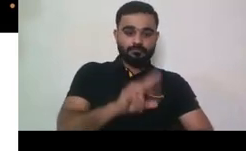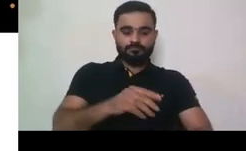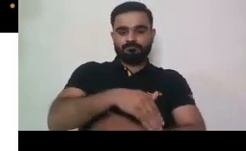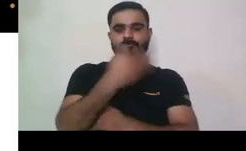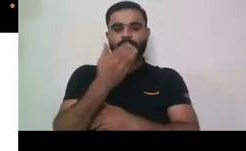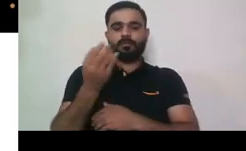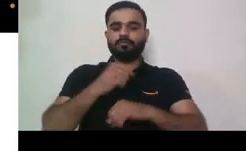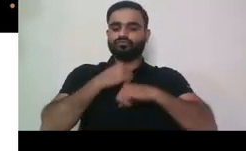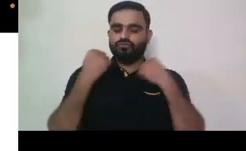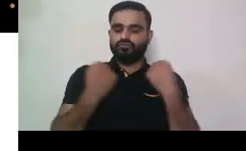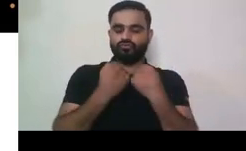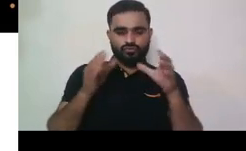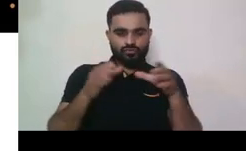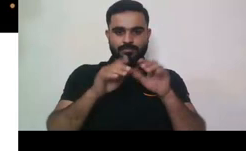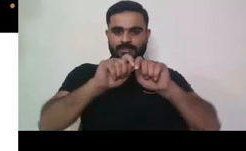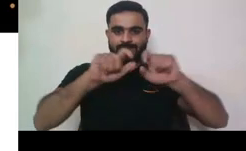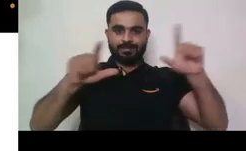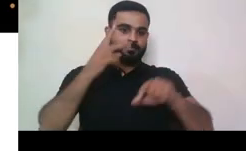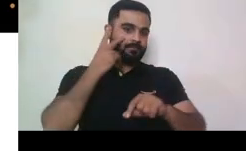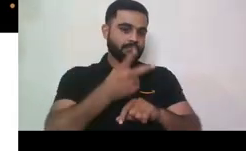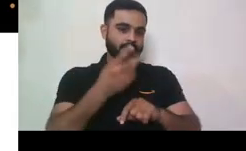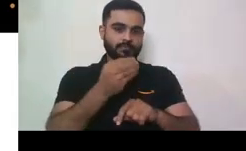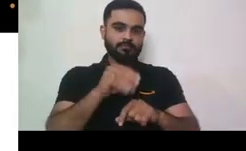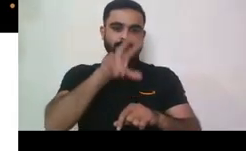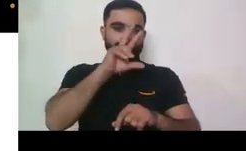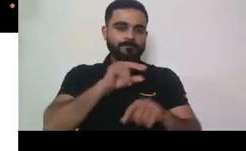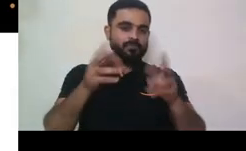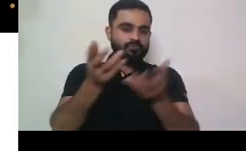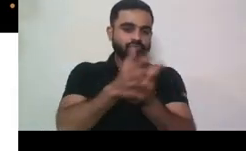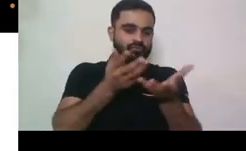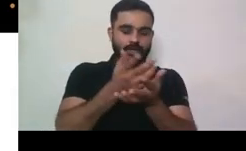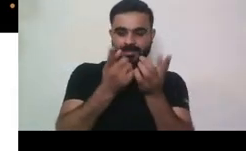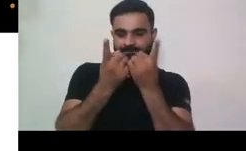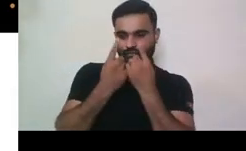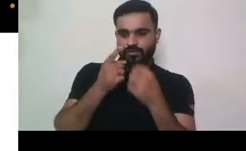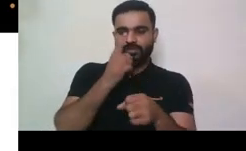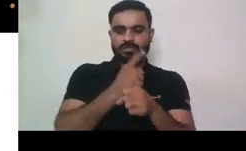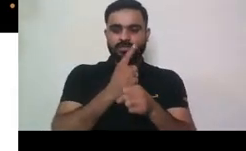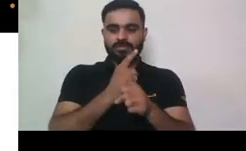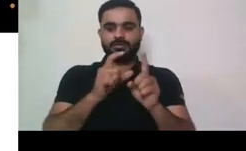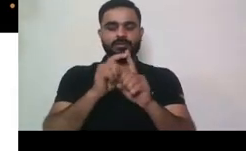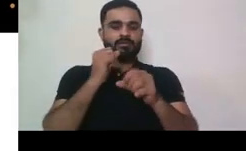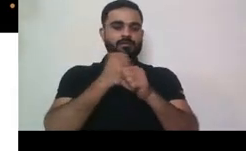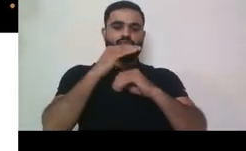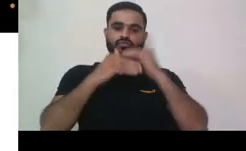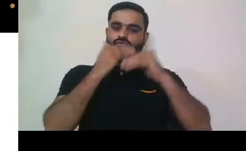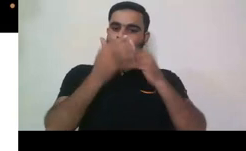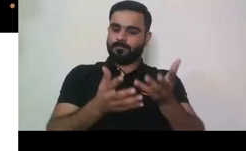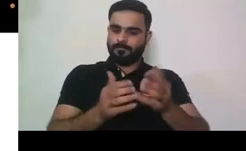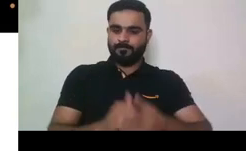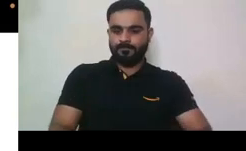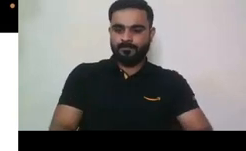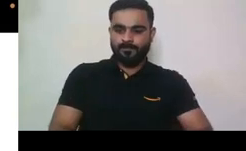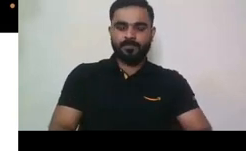small activity. On your screen, you can see some of the statements related to evaluating teacher development groups.